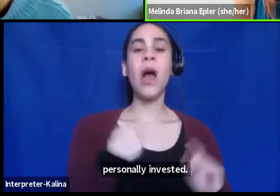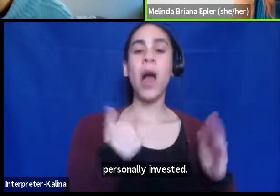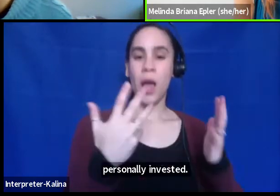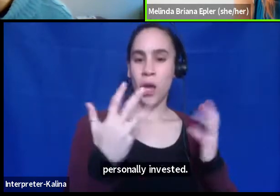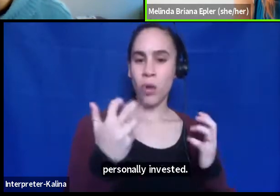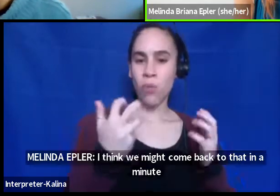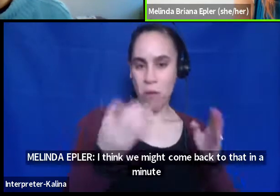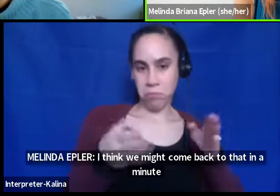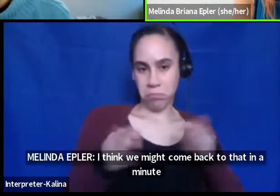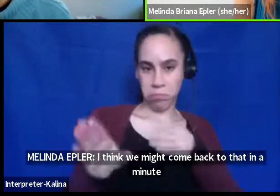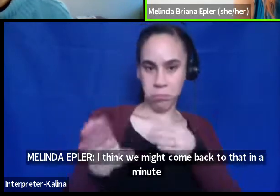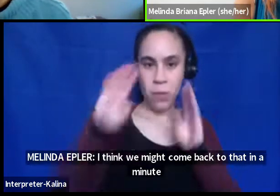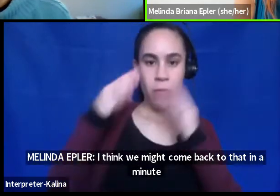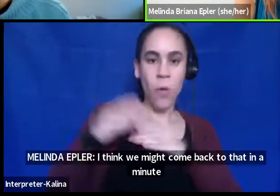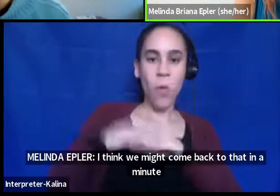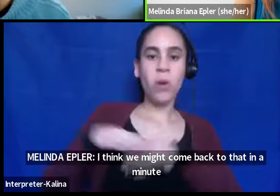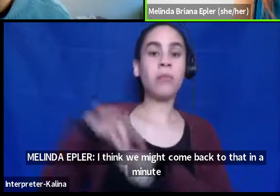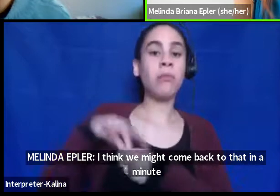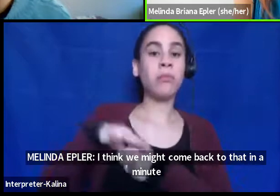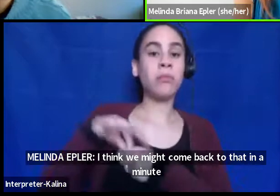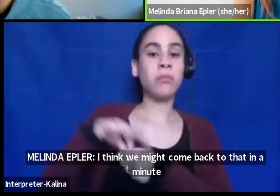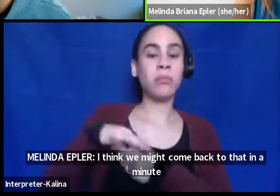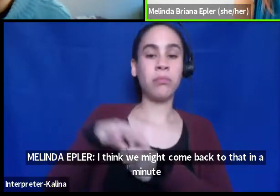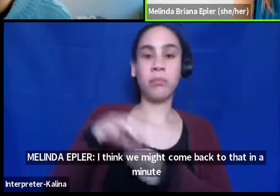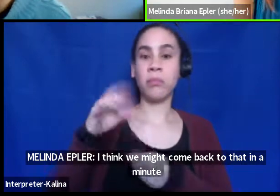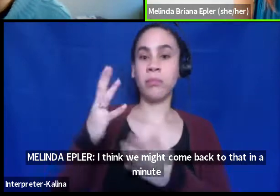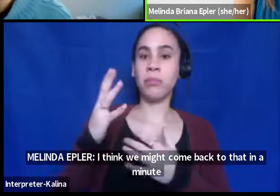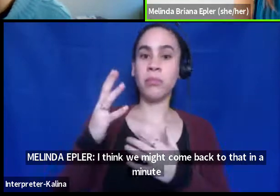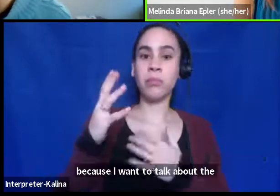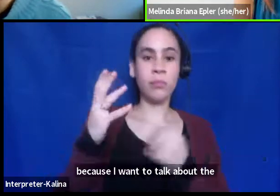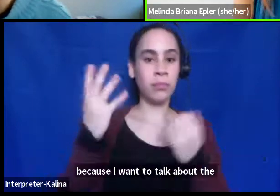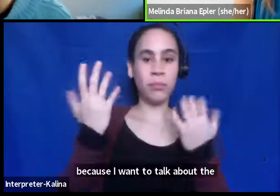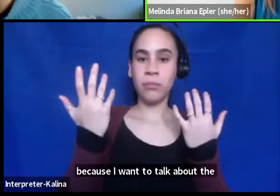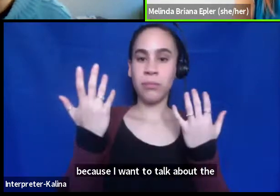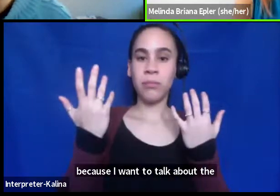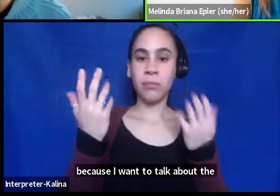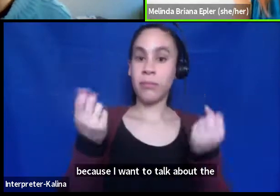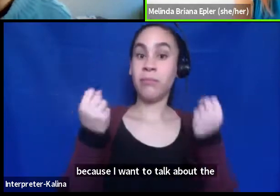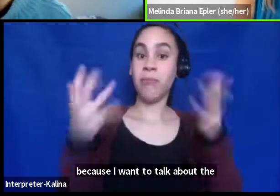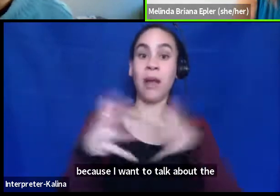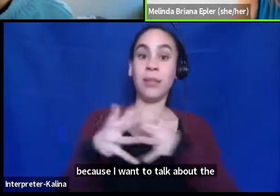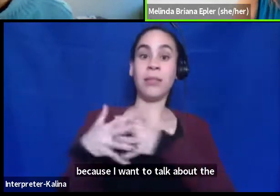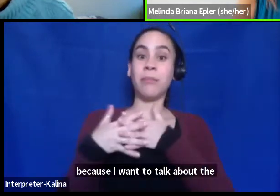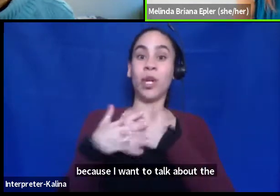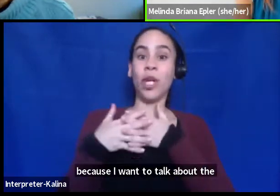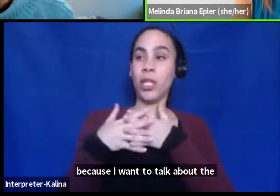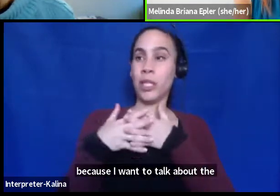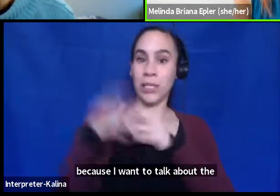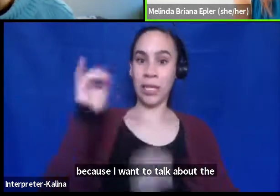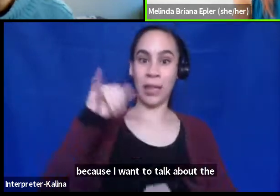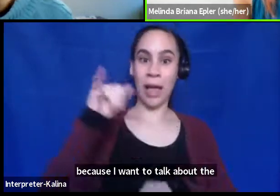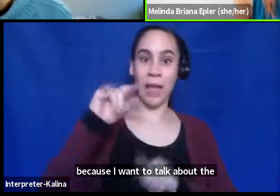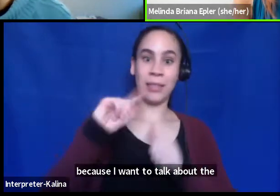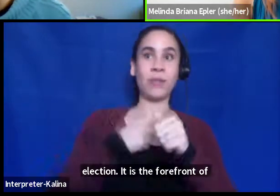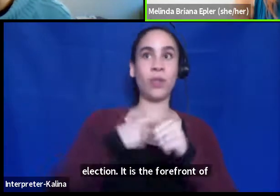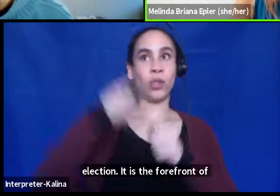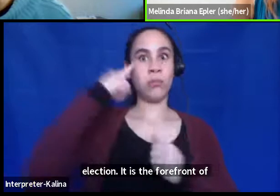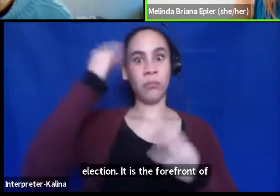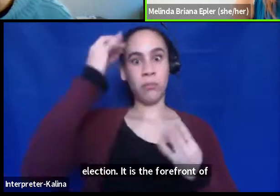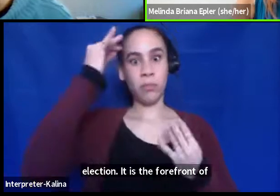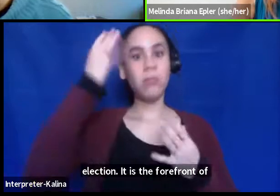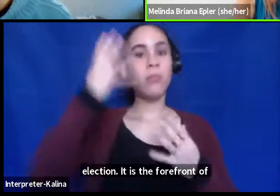election. It's at the forefront of a lot of Americans' minds, and I think globally as well, because there's